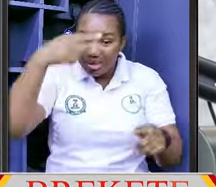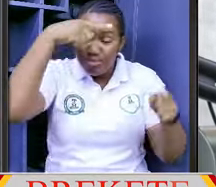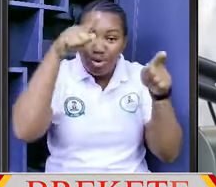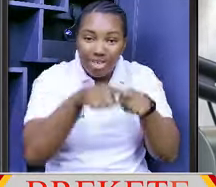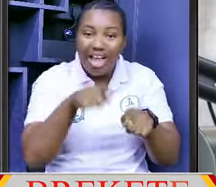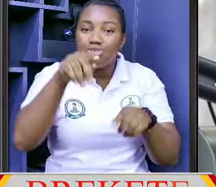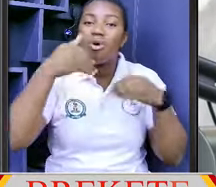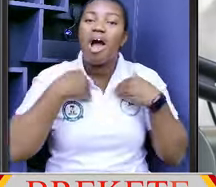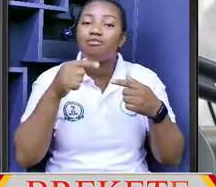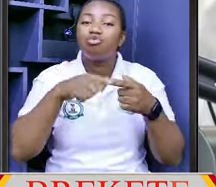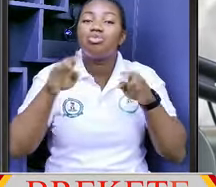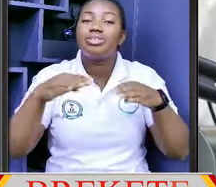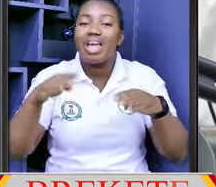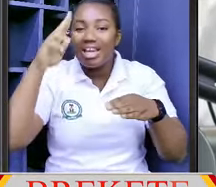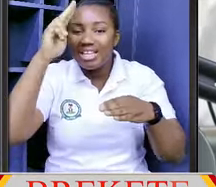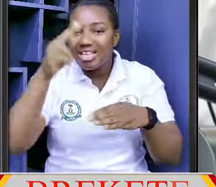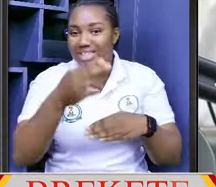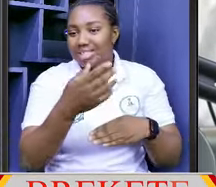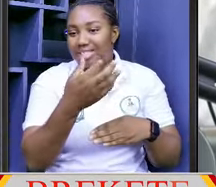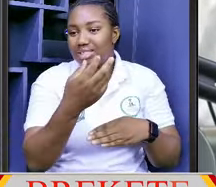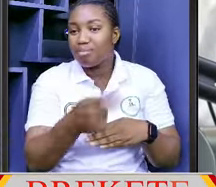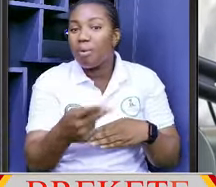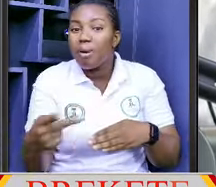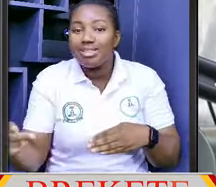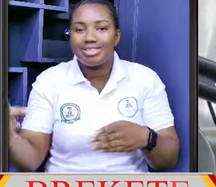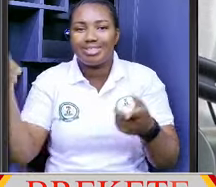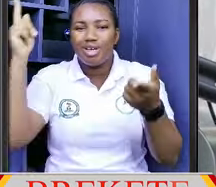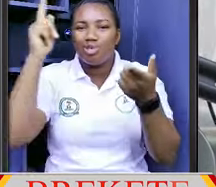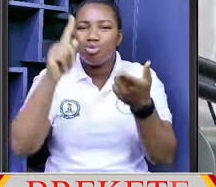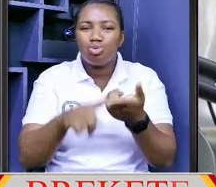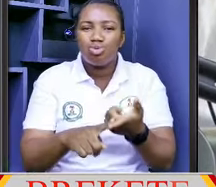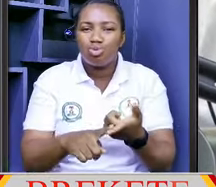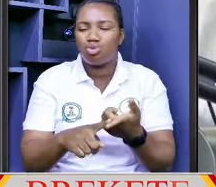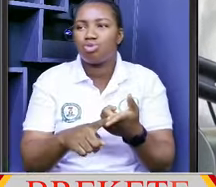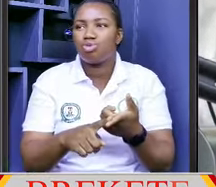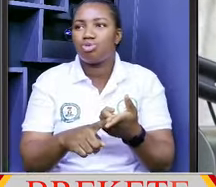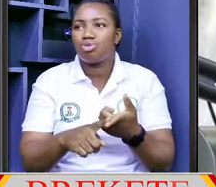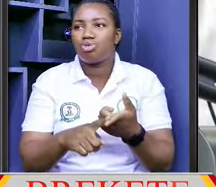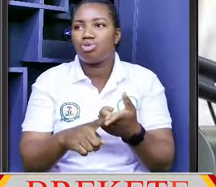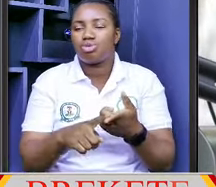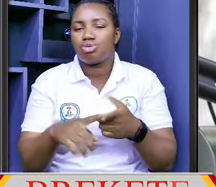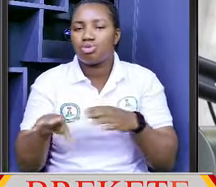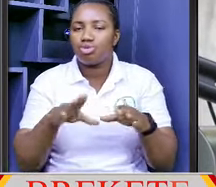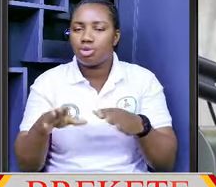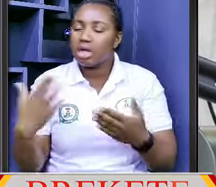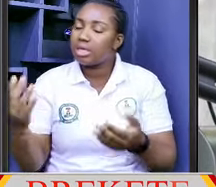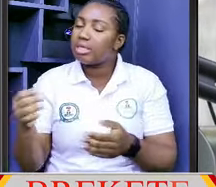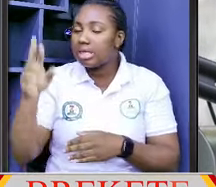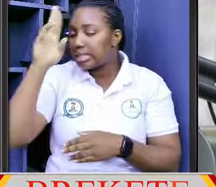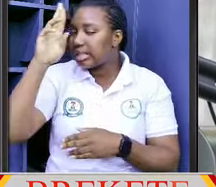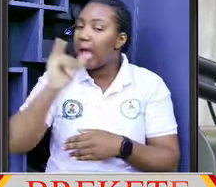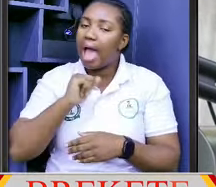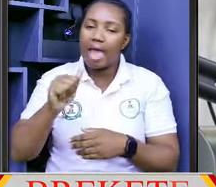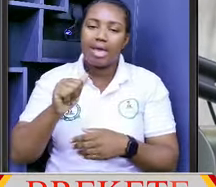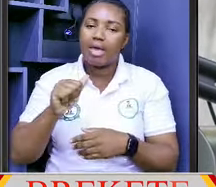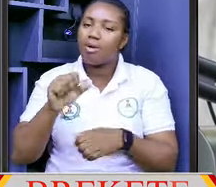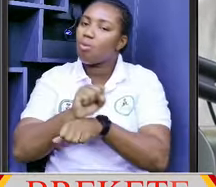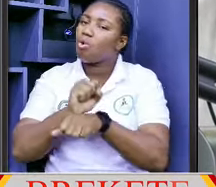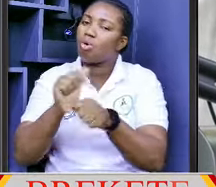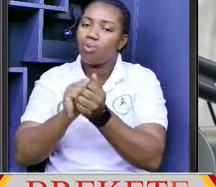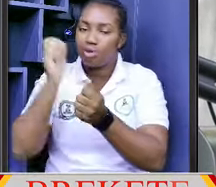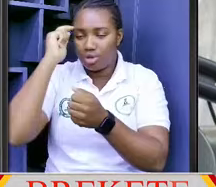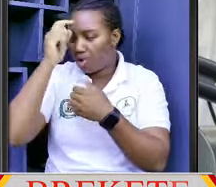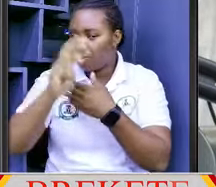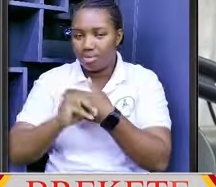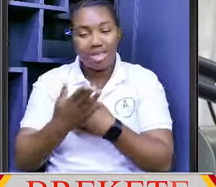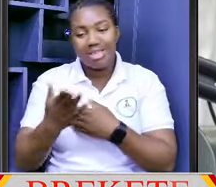love amongst you. Sir, please, I'm a civil servant to start with. Things are not okay with me. Doesn't really matter. Things was not okay with me. It doesn't